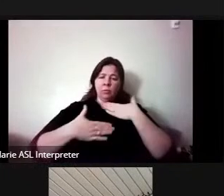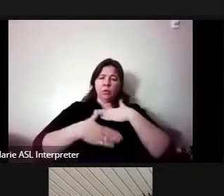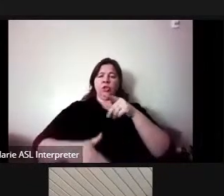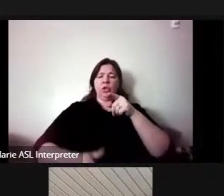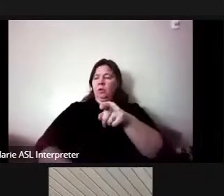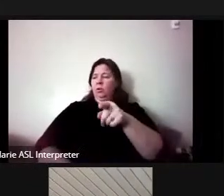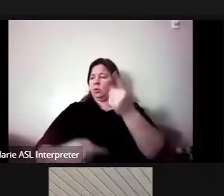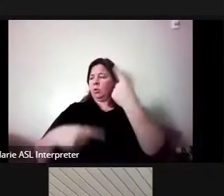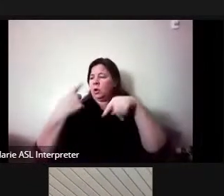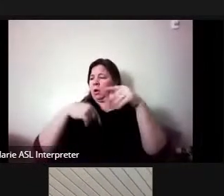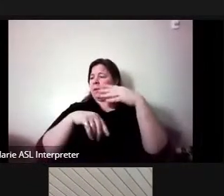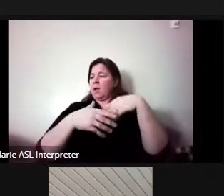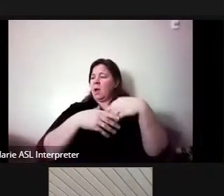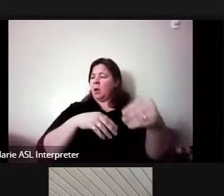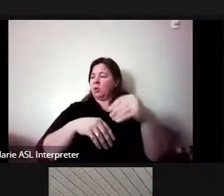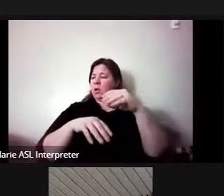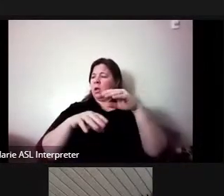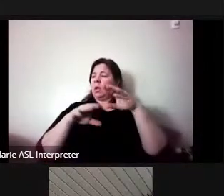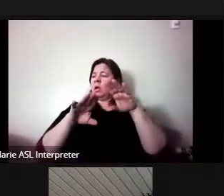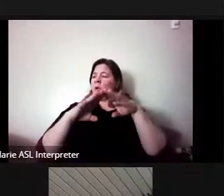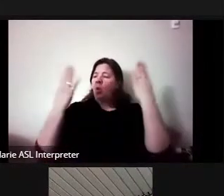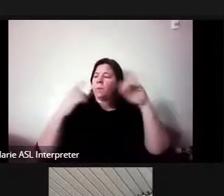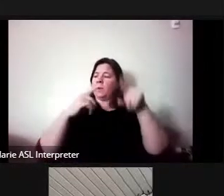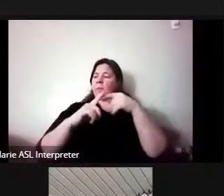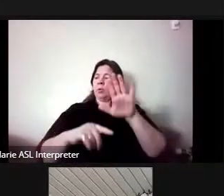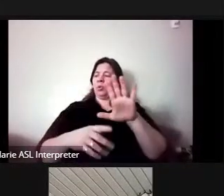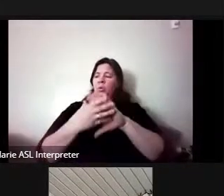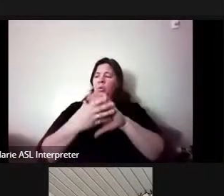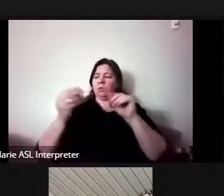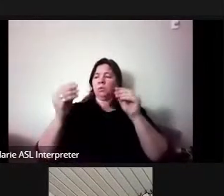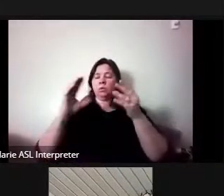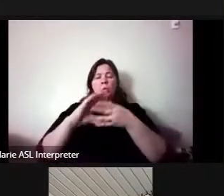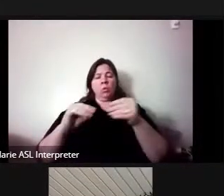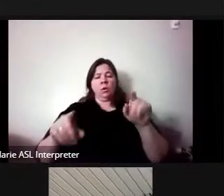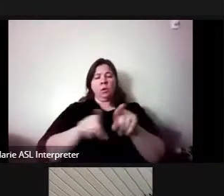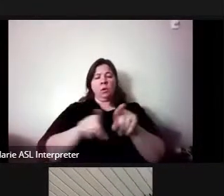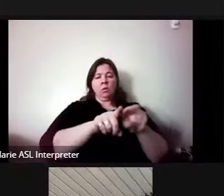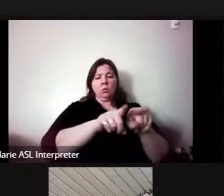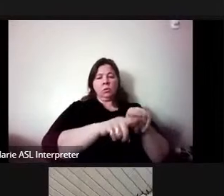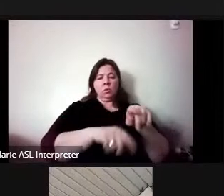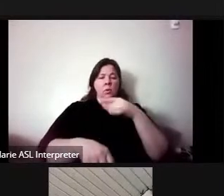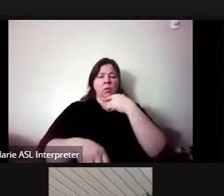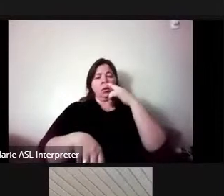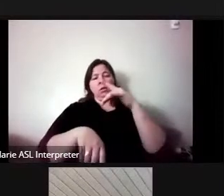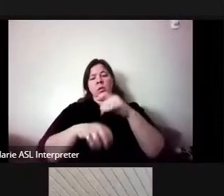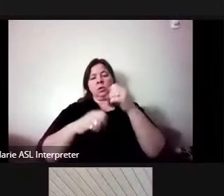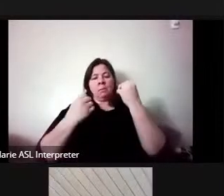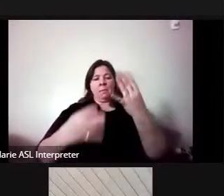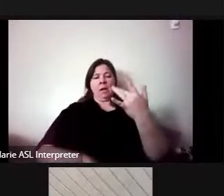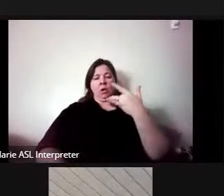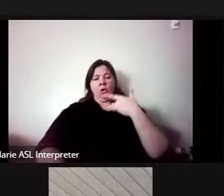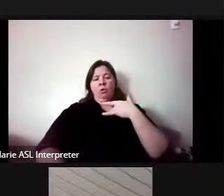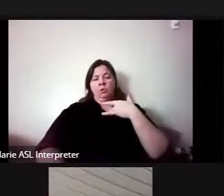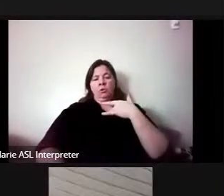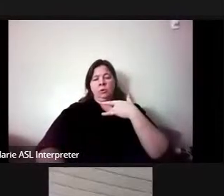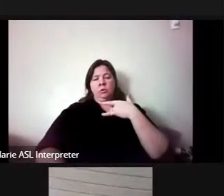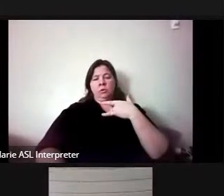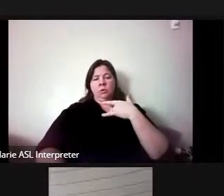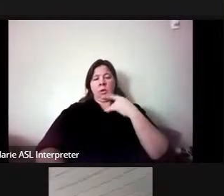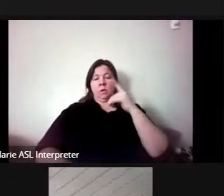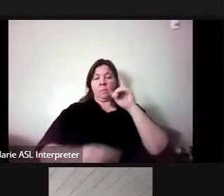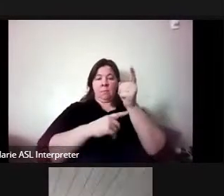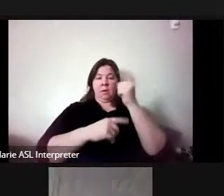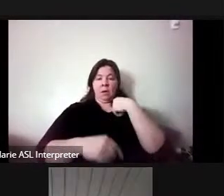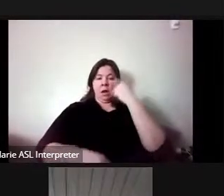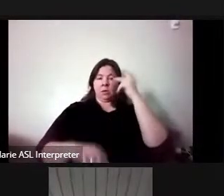you coming out and being open about your story as well, because we know it touched many hearts. And the minute that I saw it, I